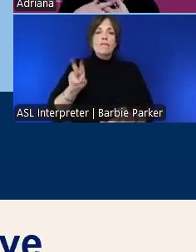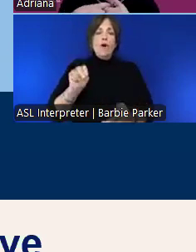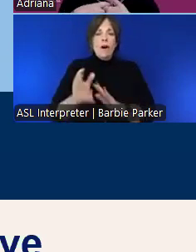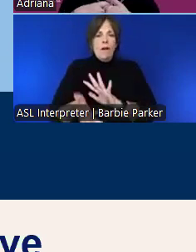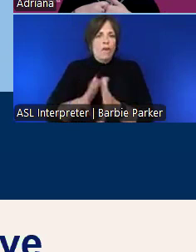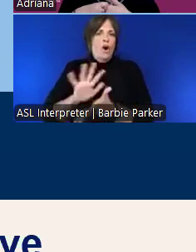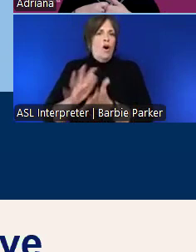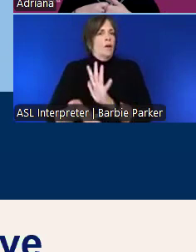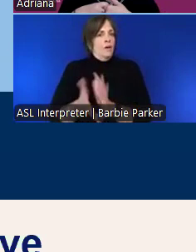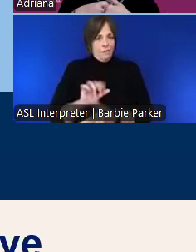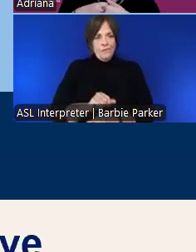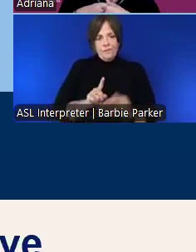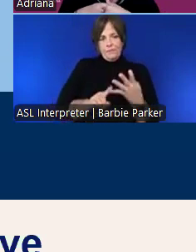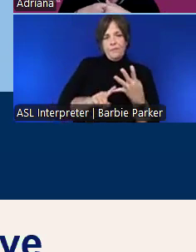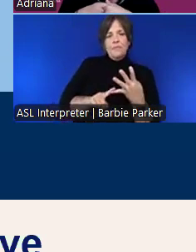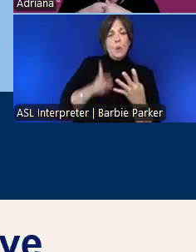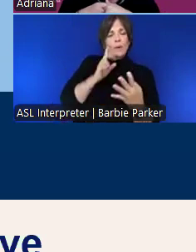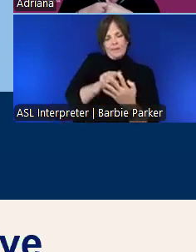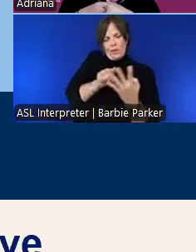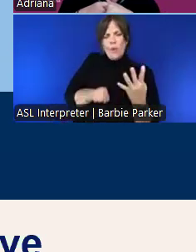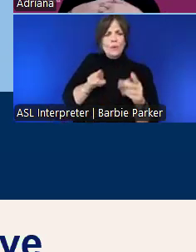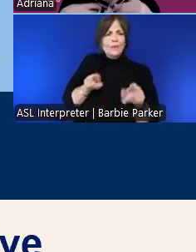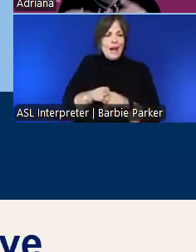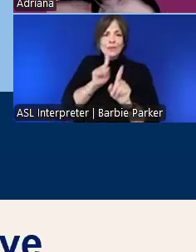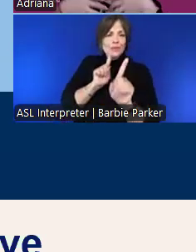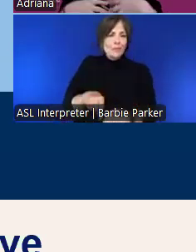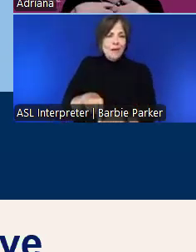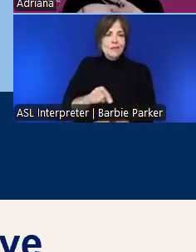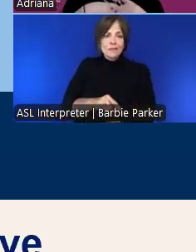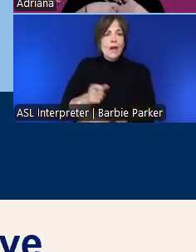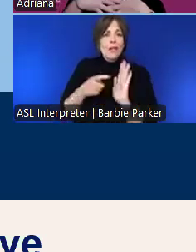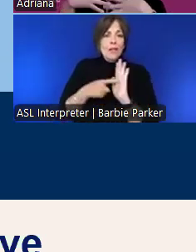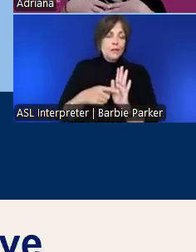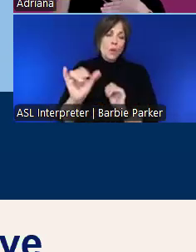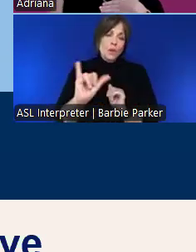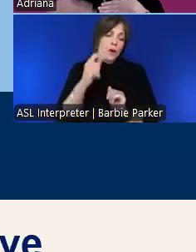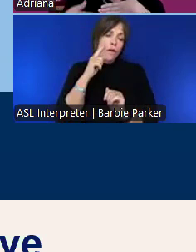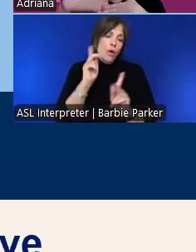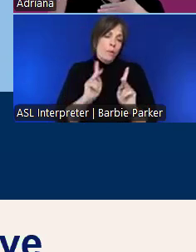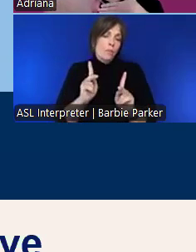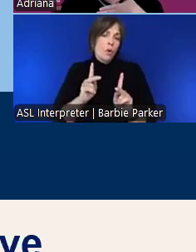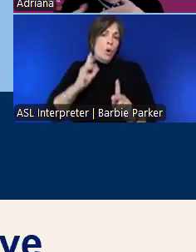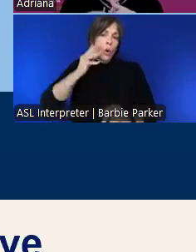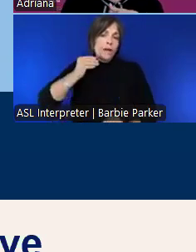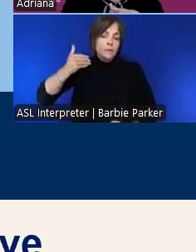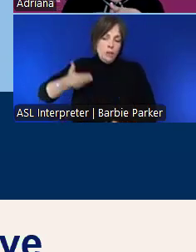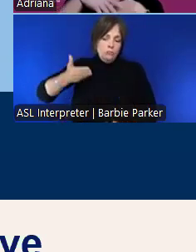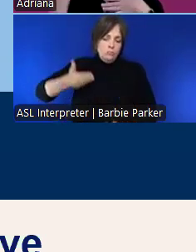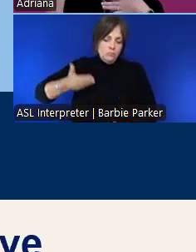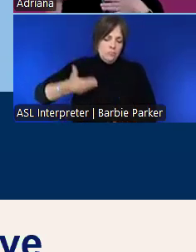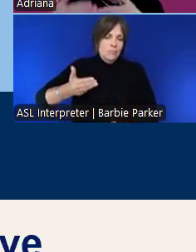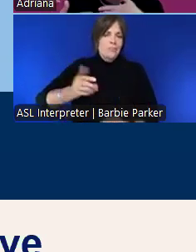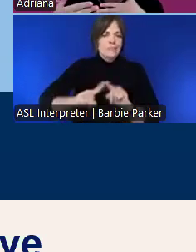them as a response that also shows up for people who have experienced multiple forms of